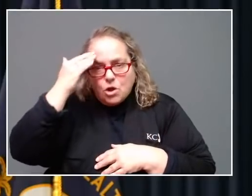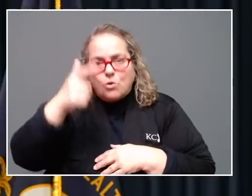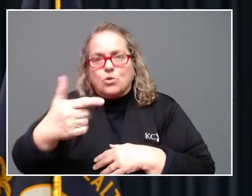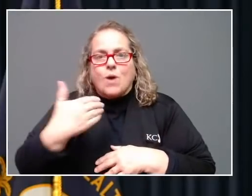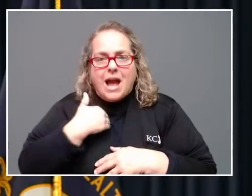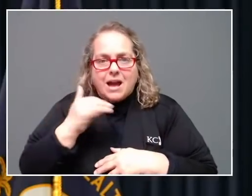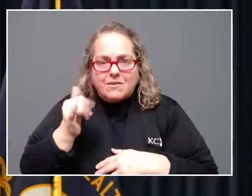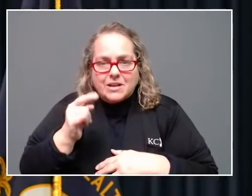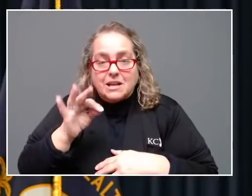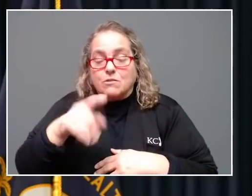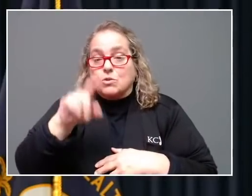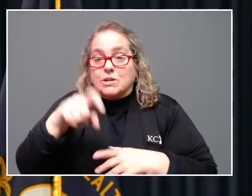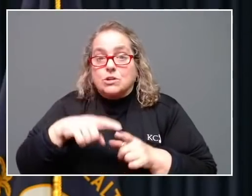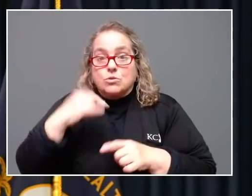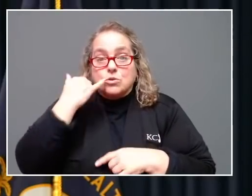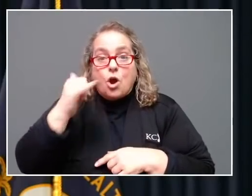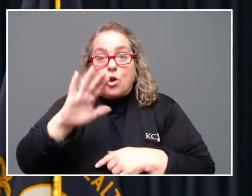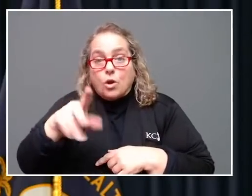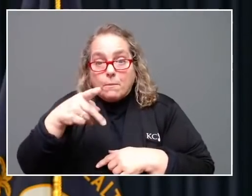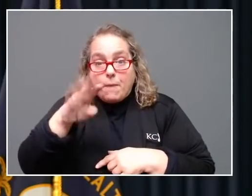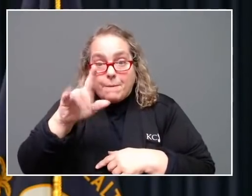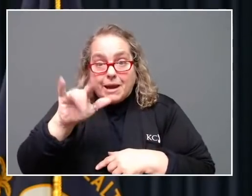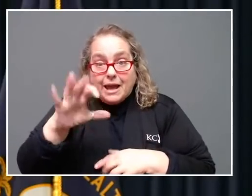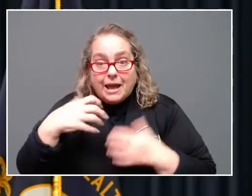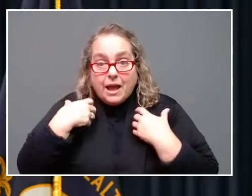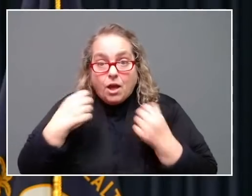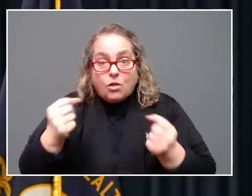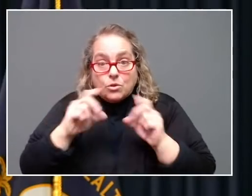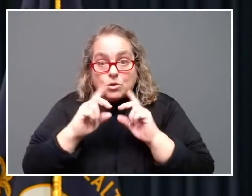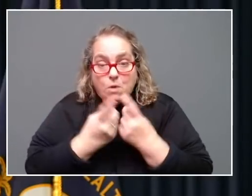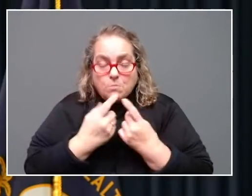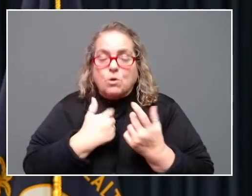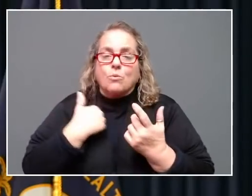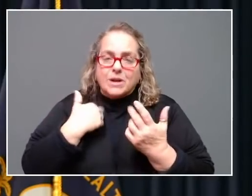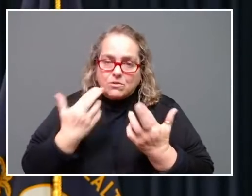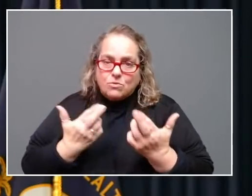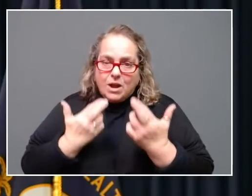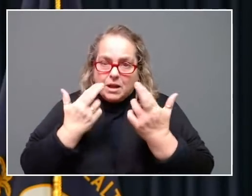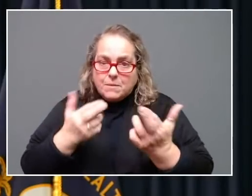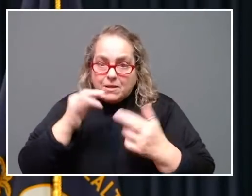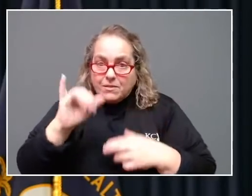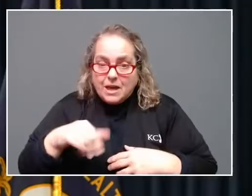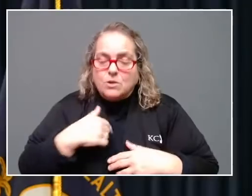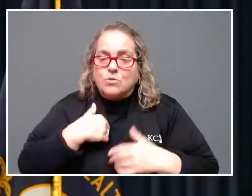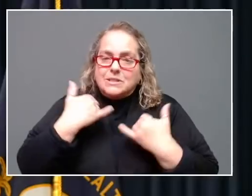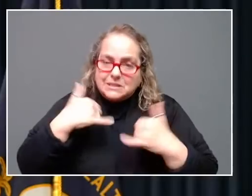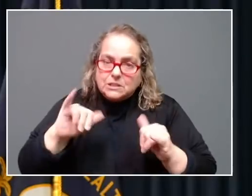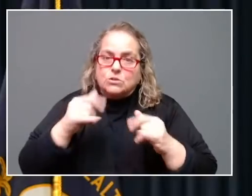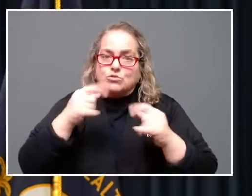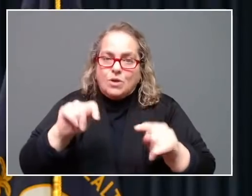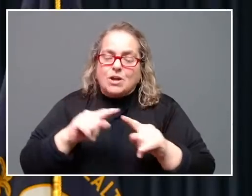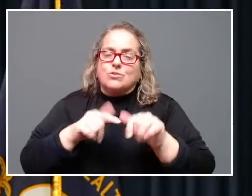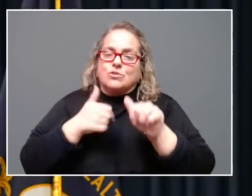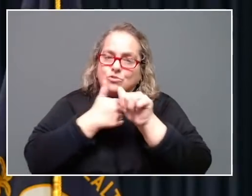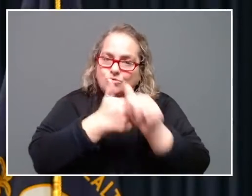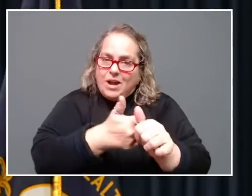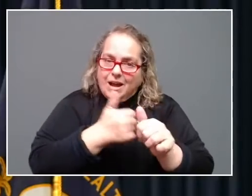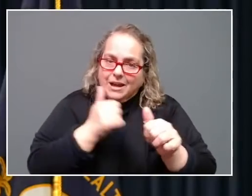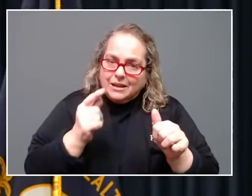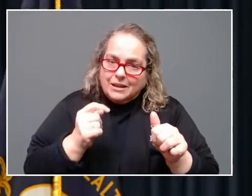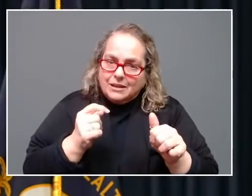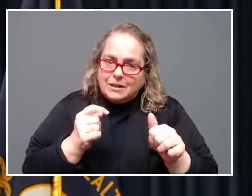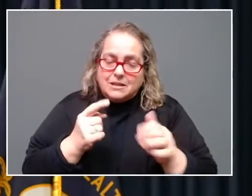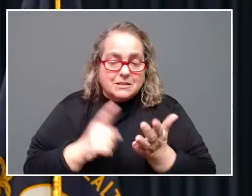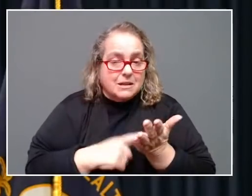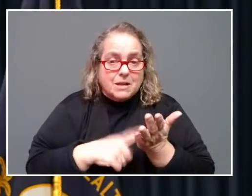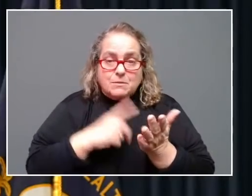to call your public health department, we do suggest that, as we're still trying to track this. But you know, sometimes people take a